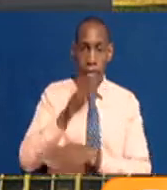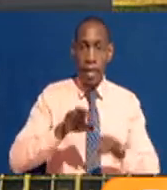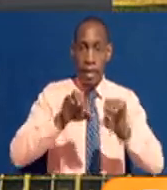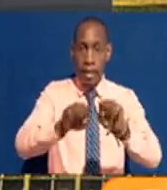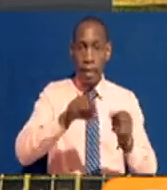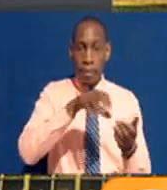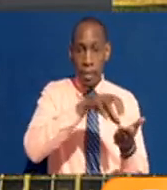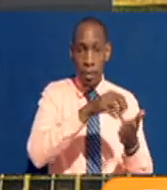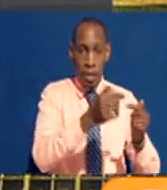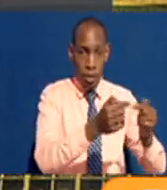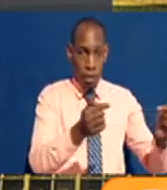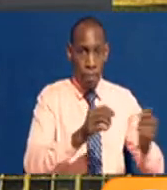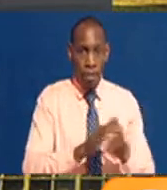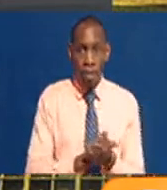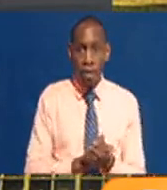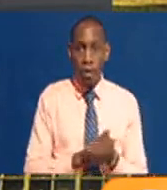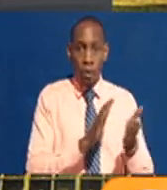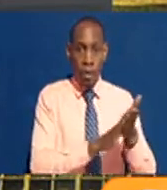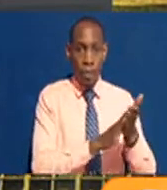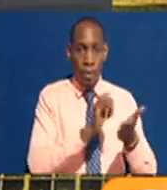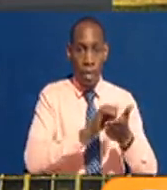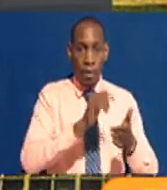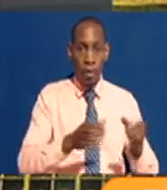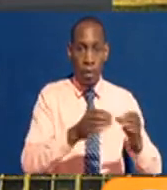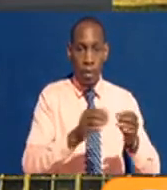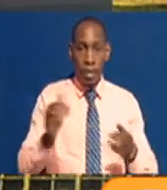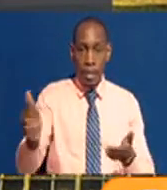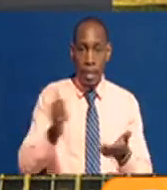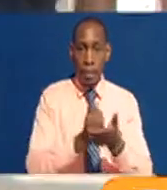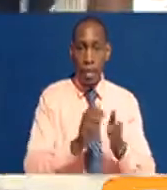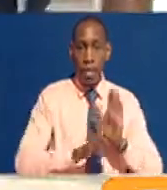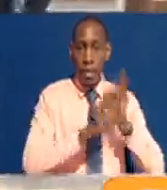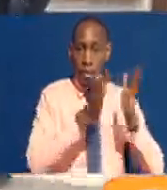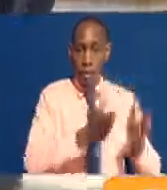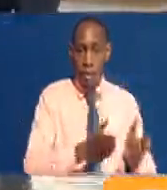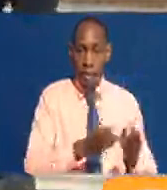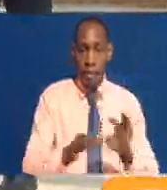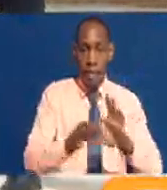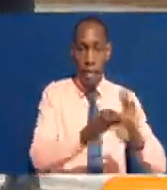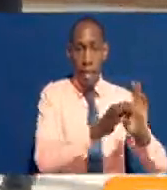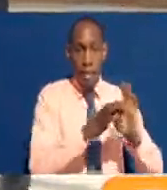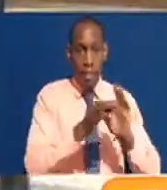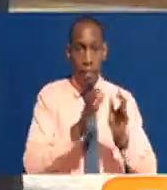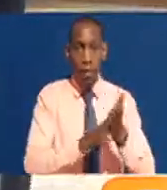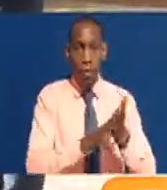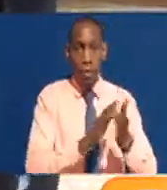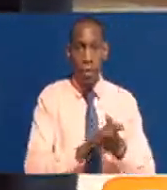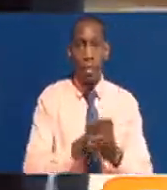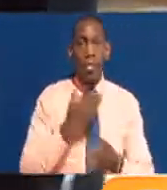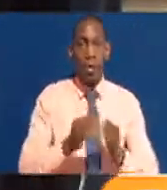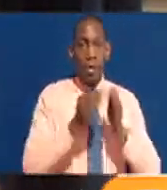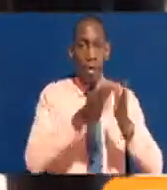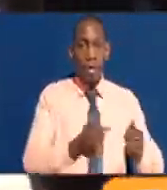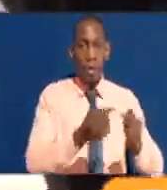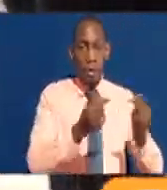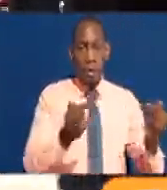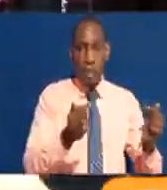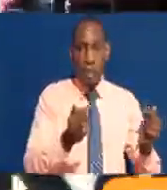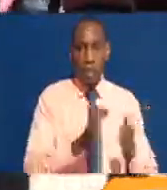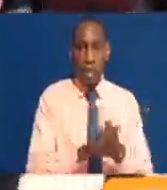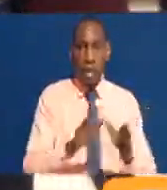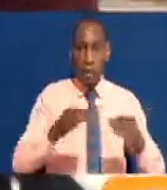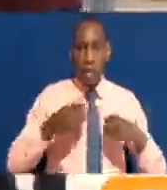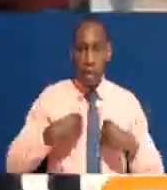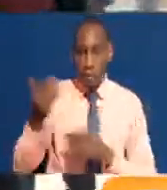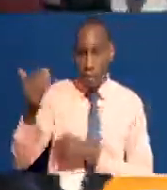the position, there are provisions that the party can nominate a representative. Azimio in its proposal wants the leader of opposition be allowed